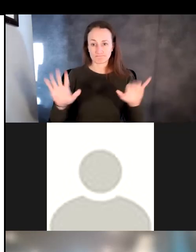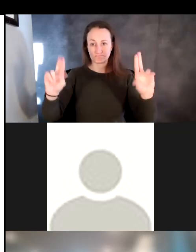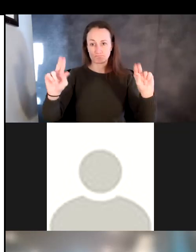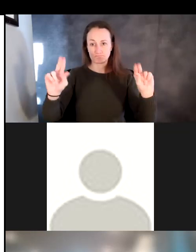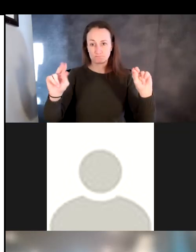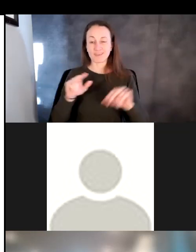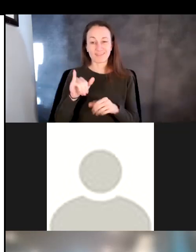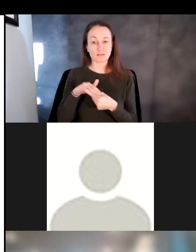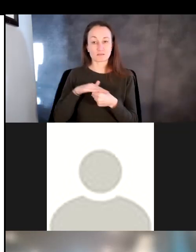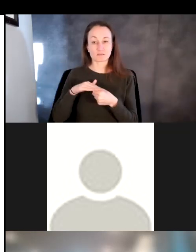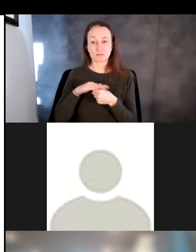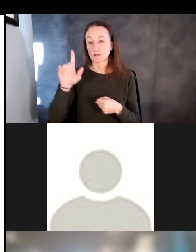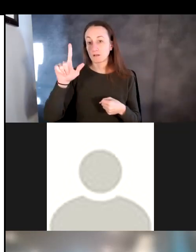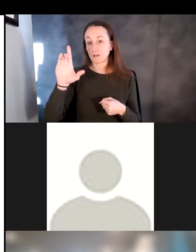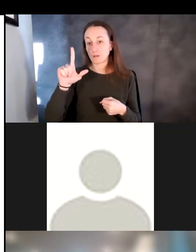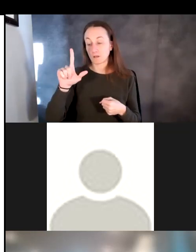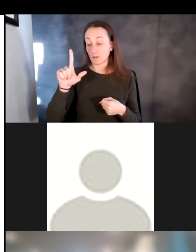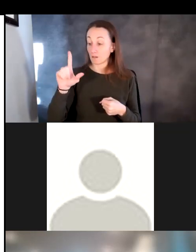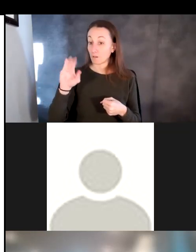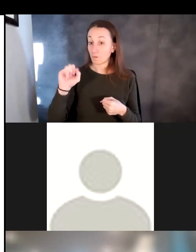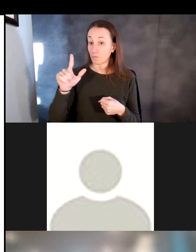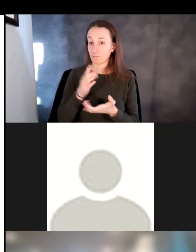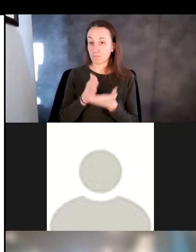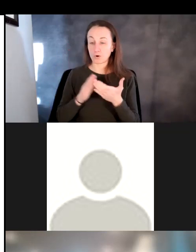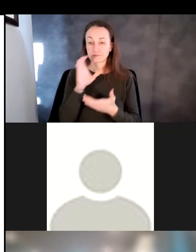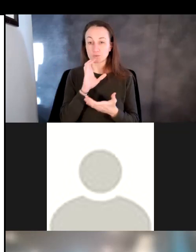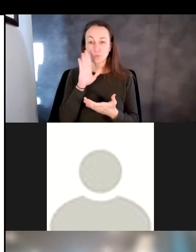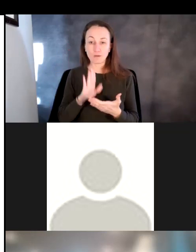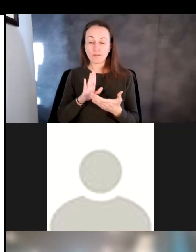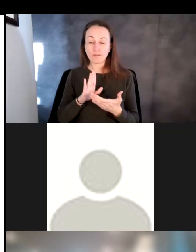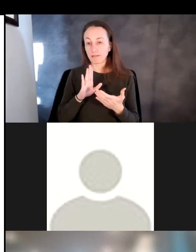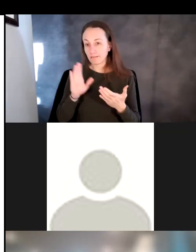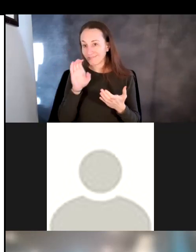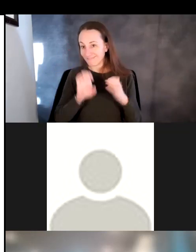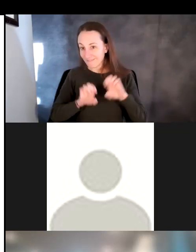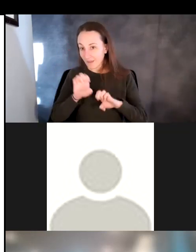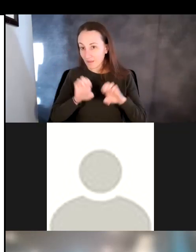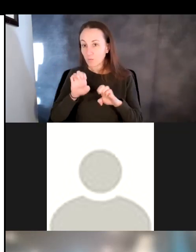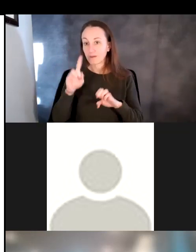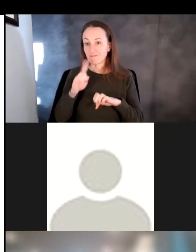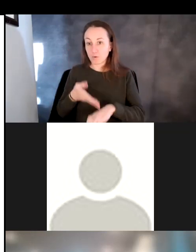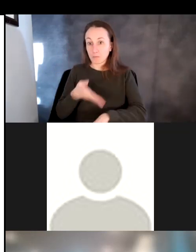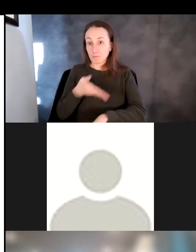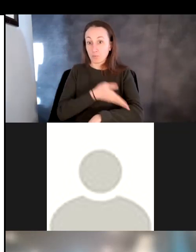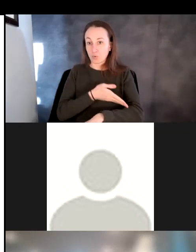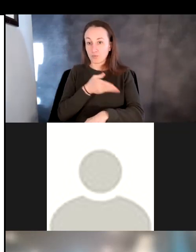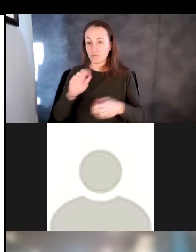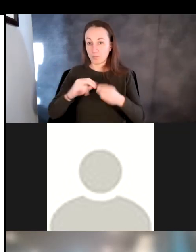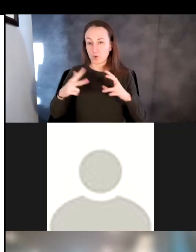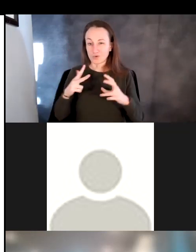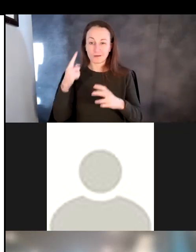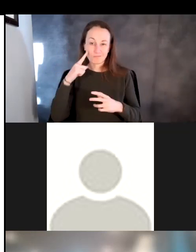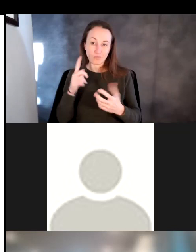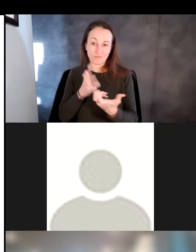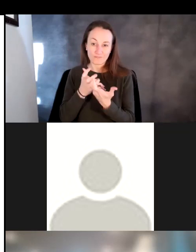the local part of the search. We're going to evaluate for an improved protein, a protein with improved fitness, and we're going to